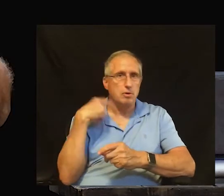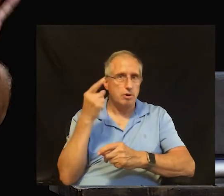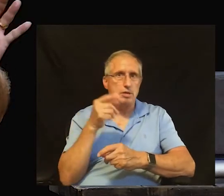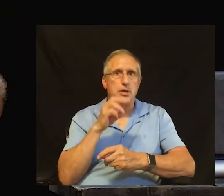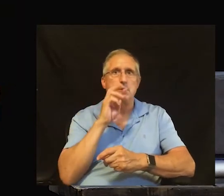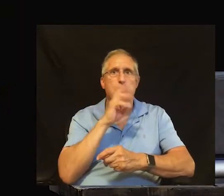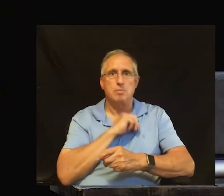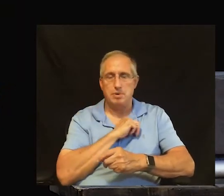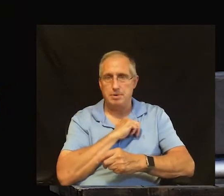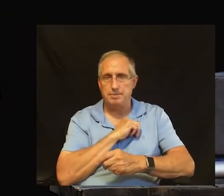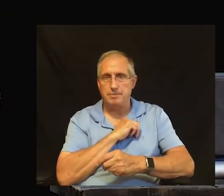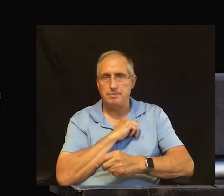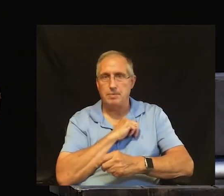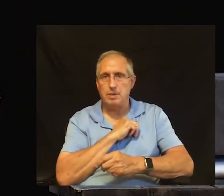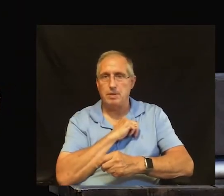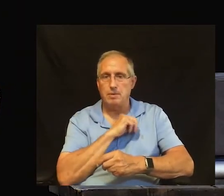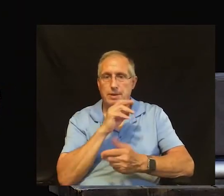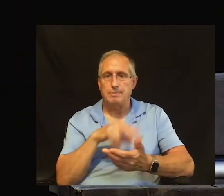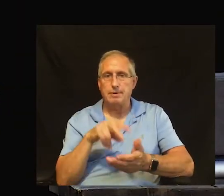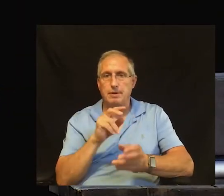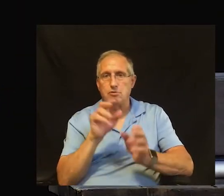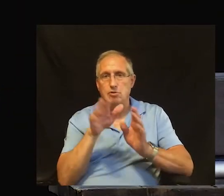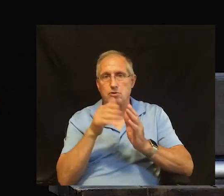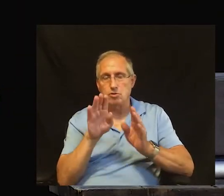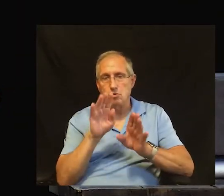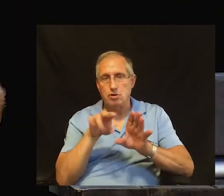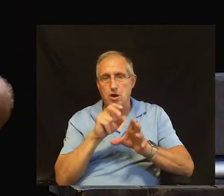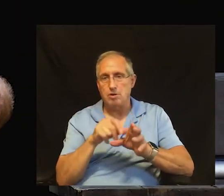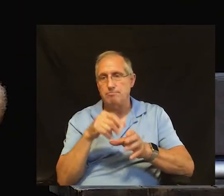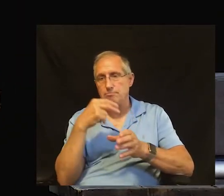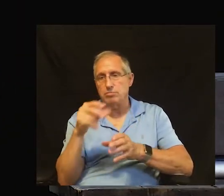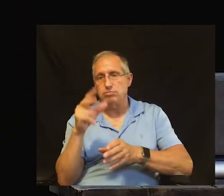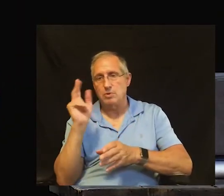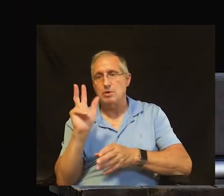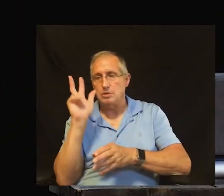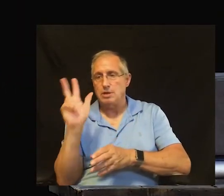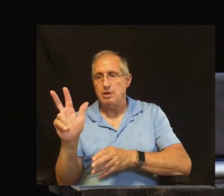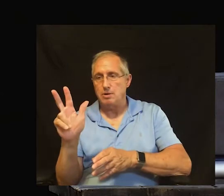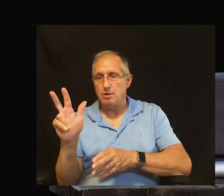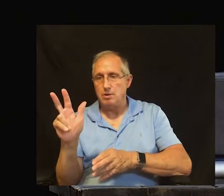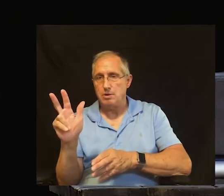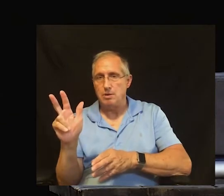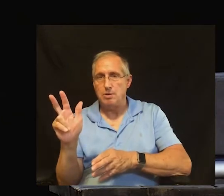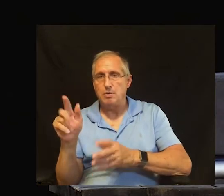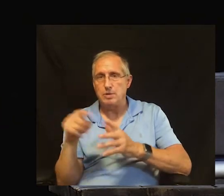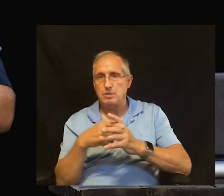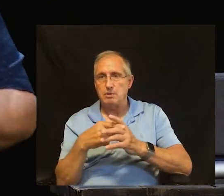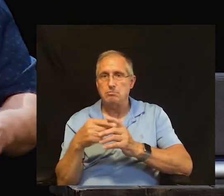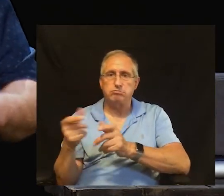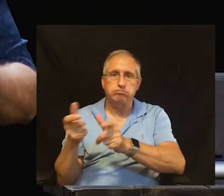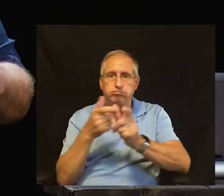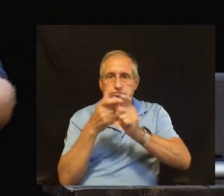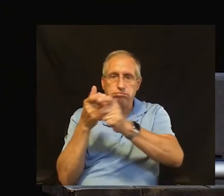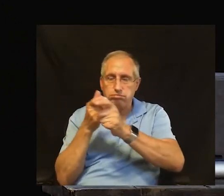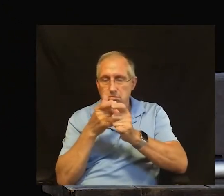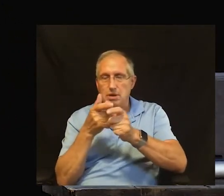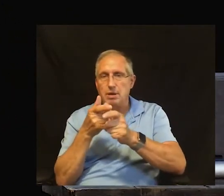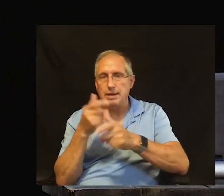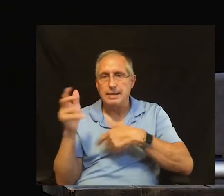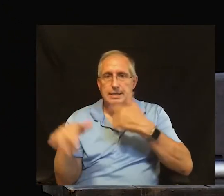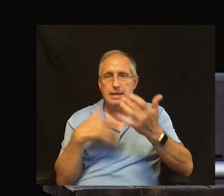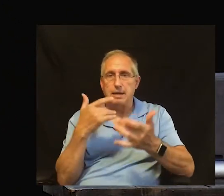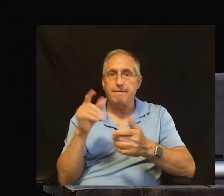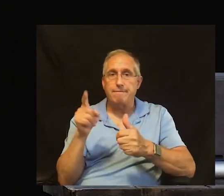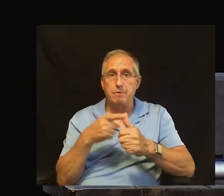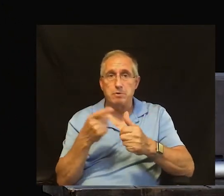Walmart, crazy at Walmart. We get out of the car and we get them out of their car seats, and they're just little guys, and they start to run around, run in